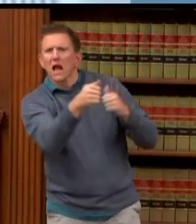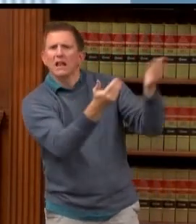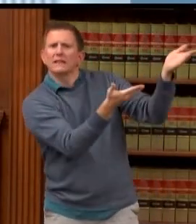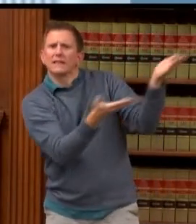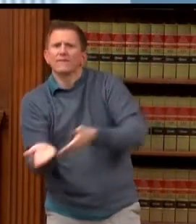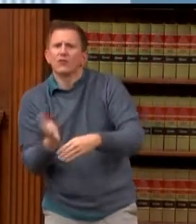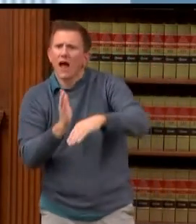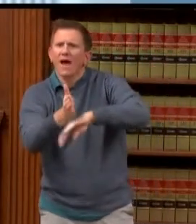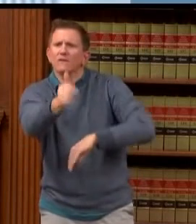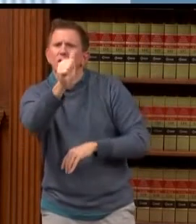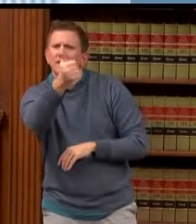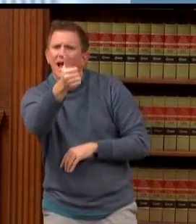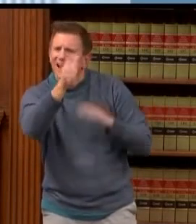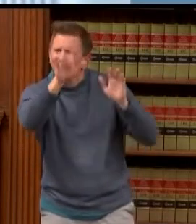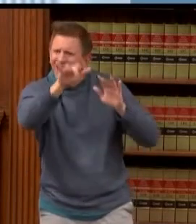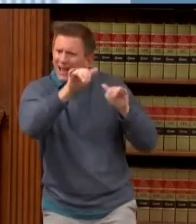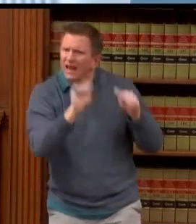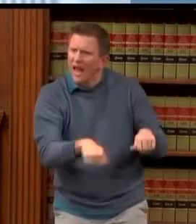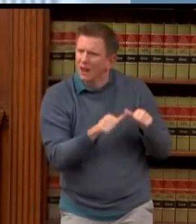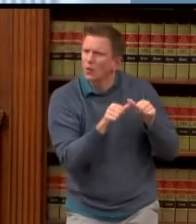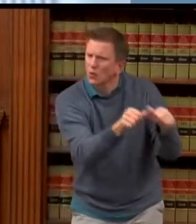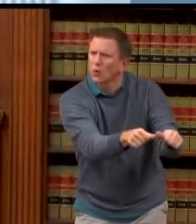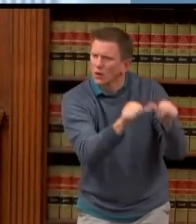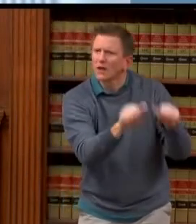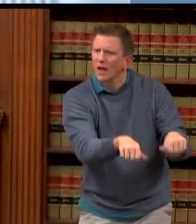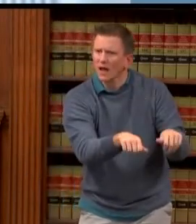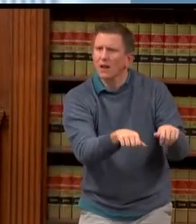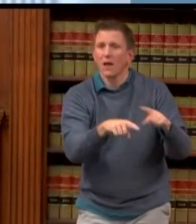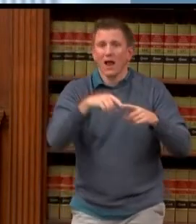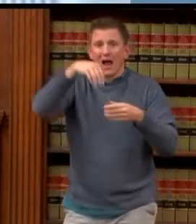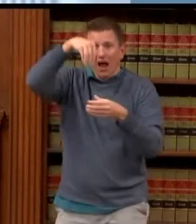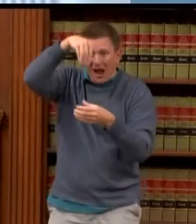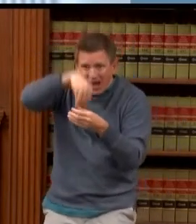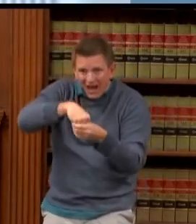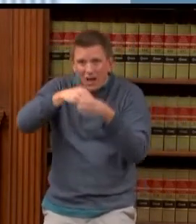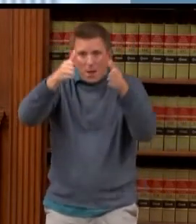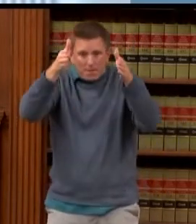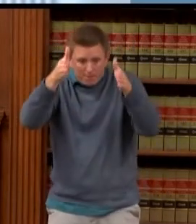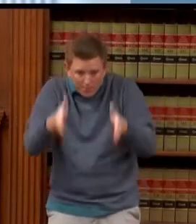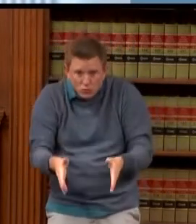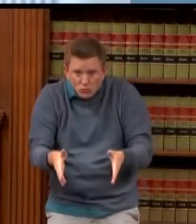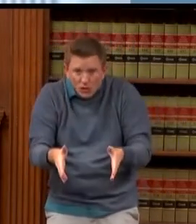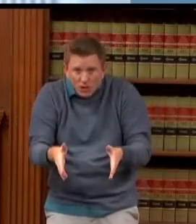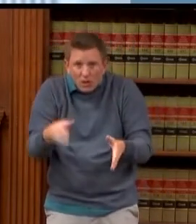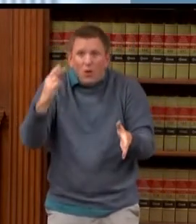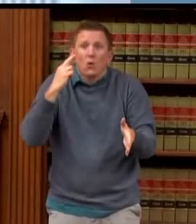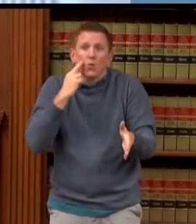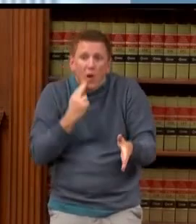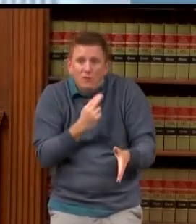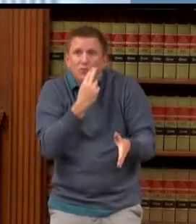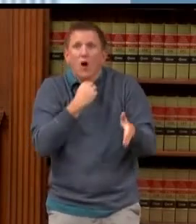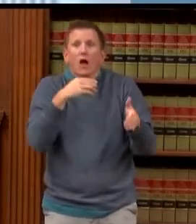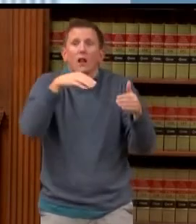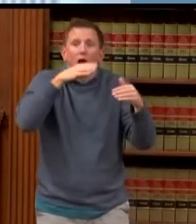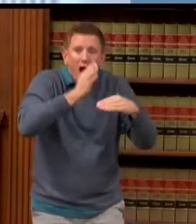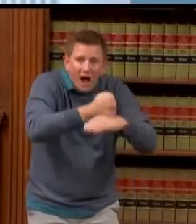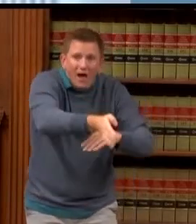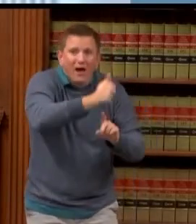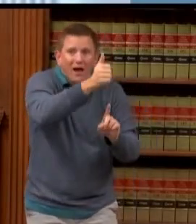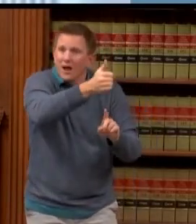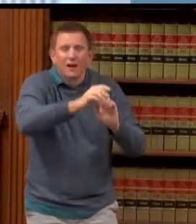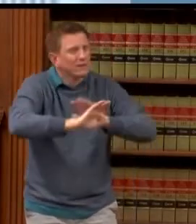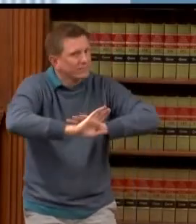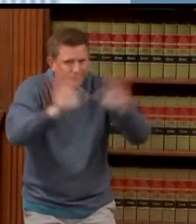They just cannot have in-person or in-house dining. But there are no alcohol sales permitted after 10 p.m. But here's the